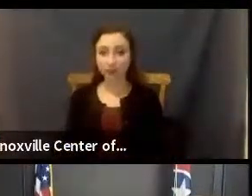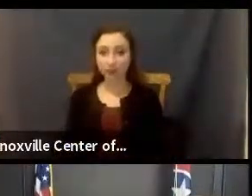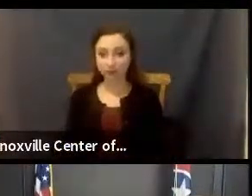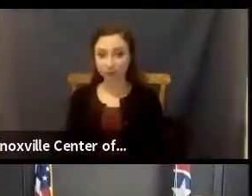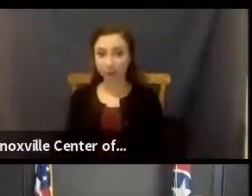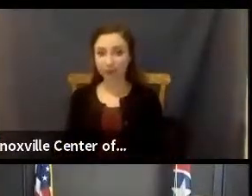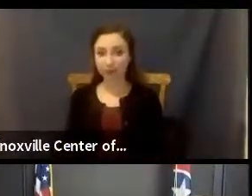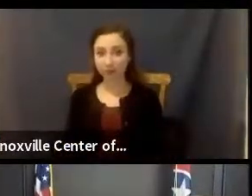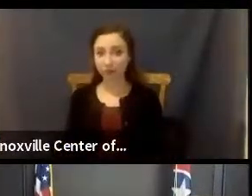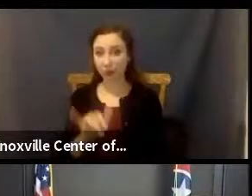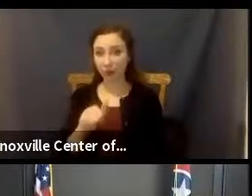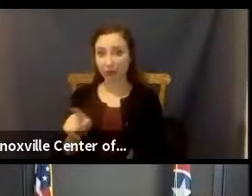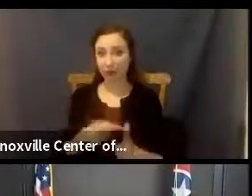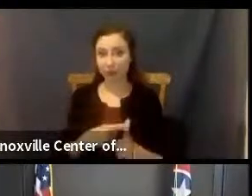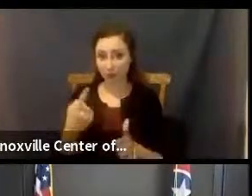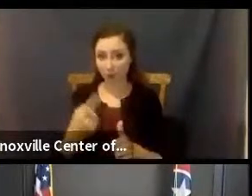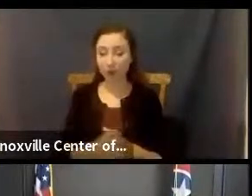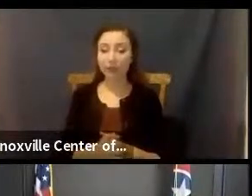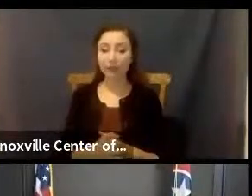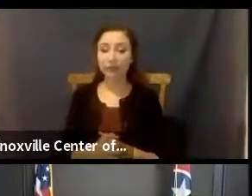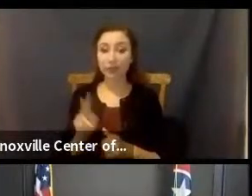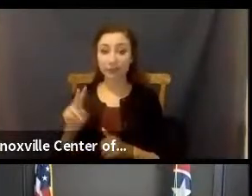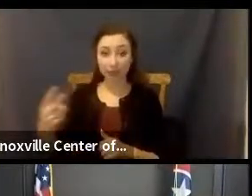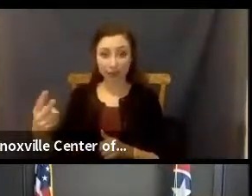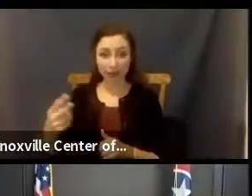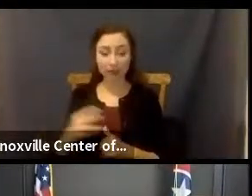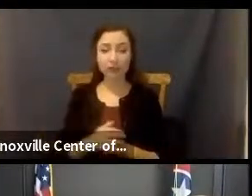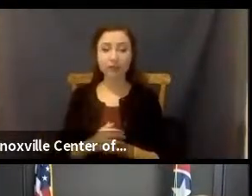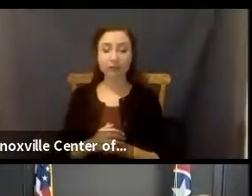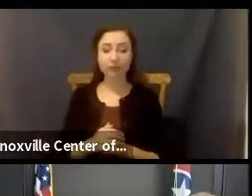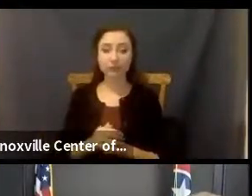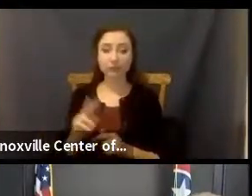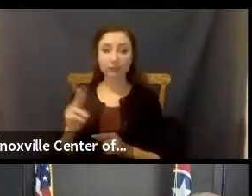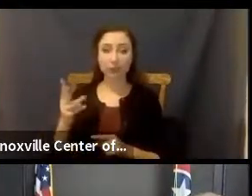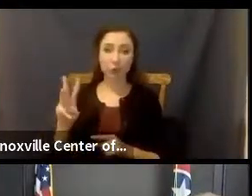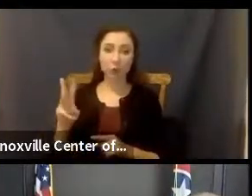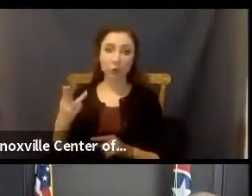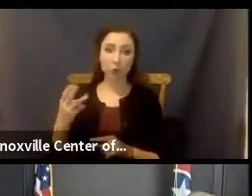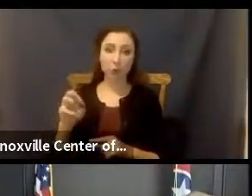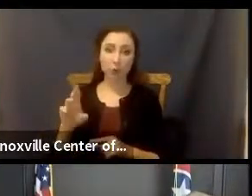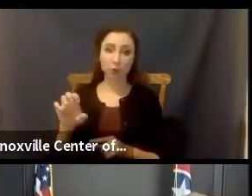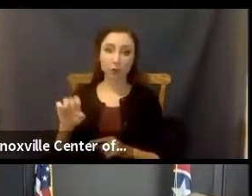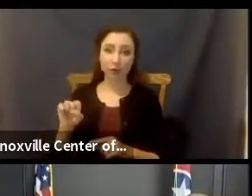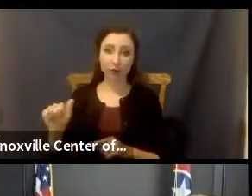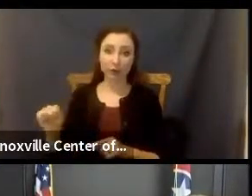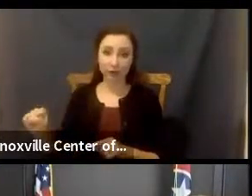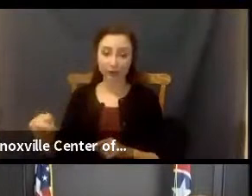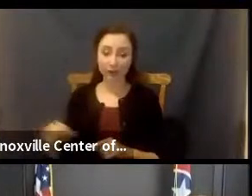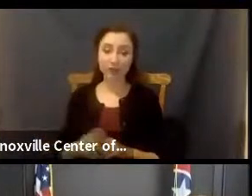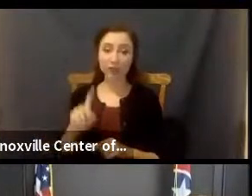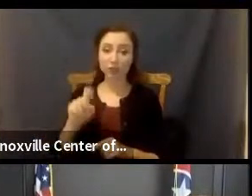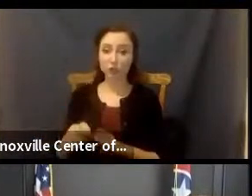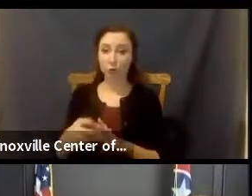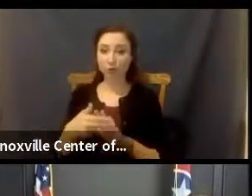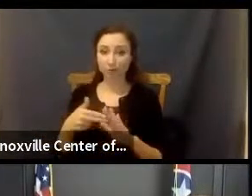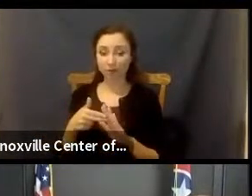So that's the first one. The second one is the second whereas should read